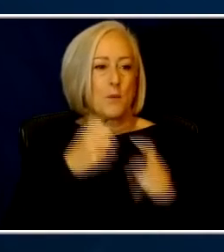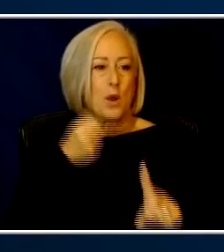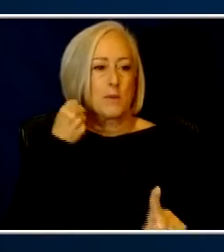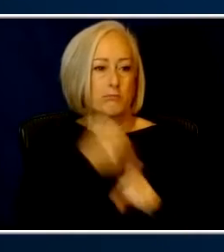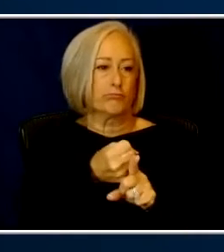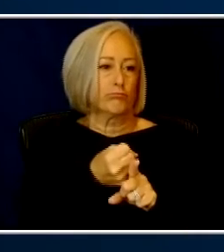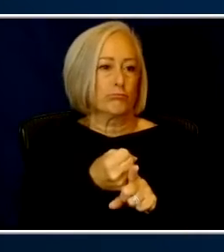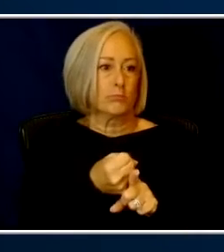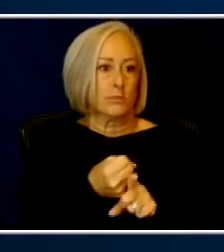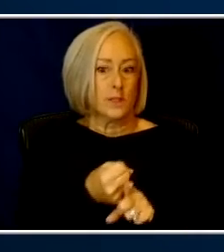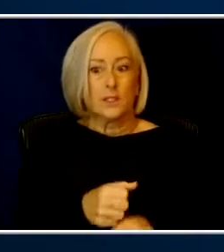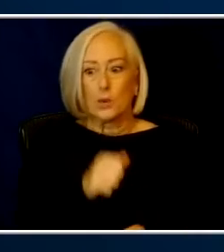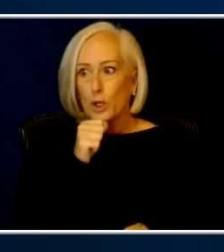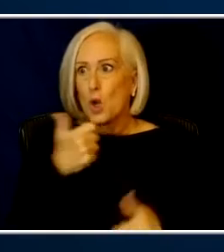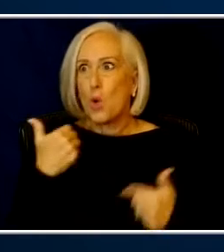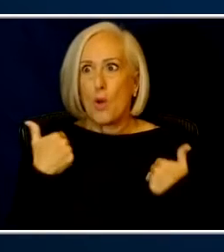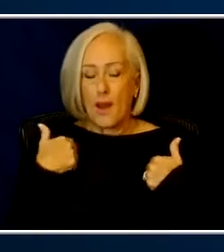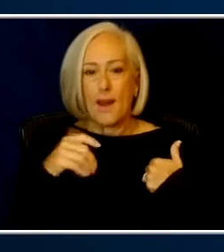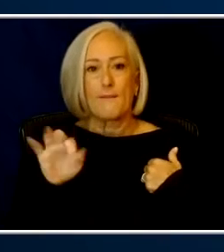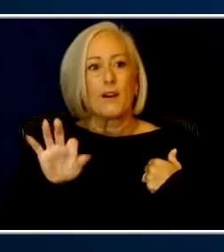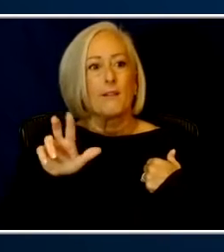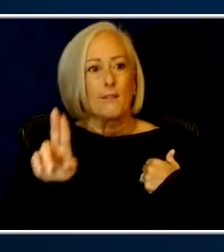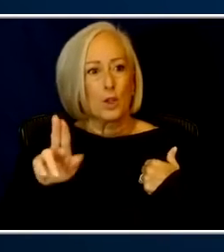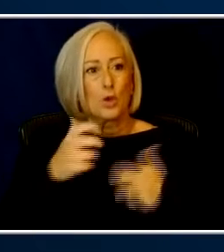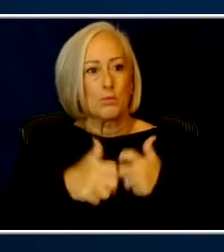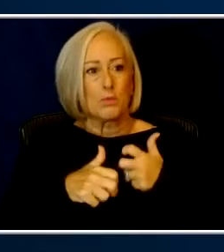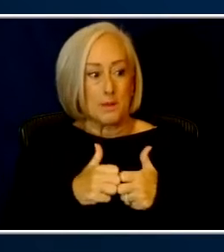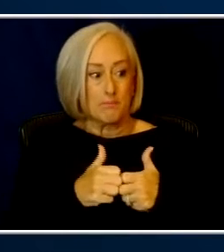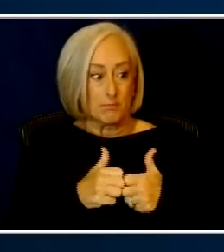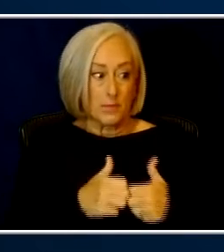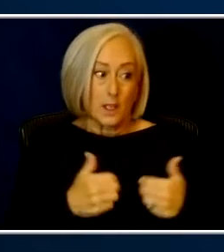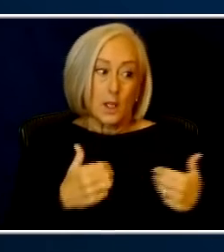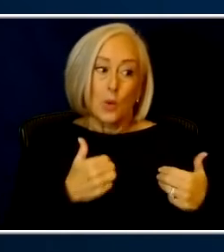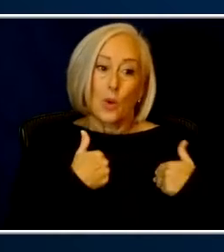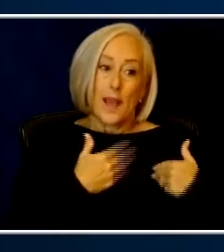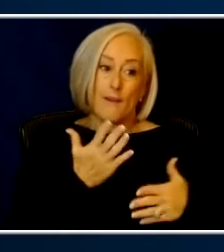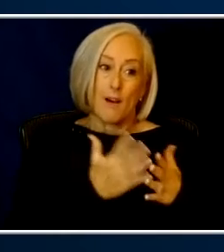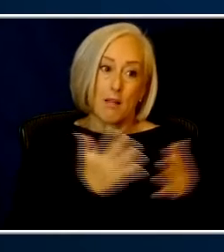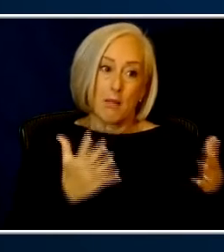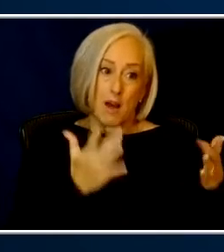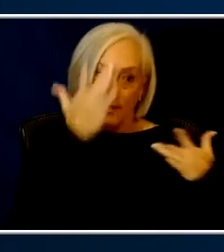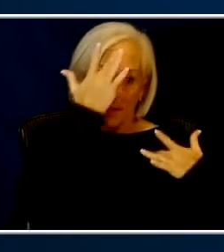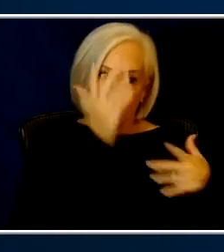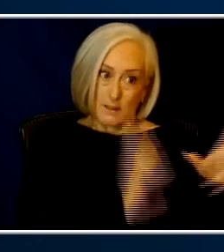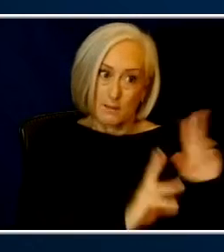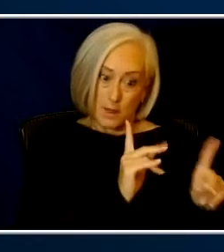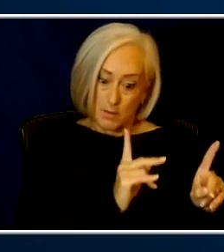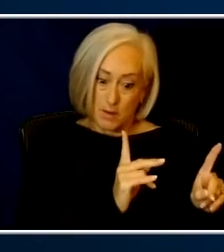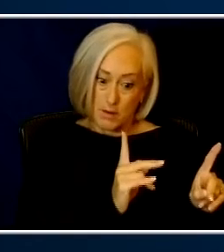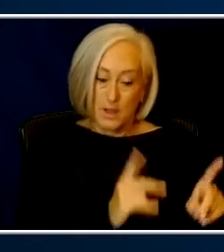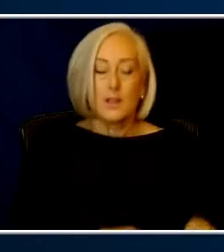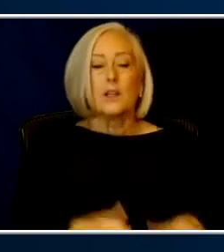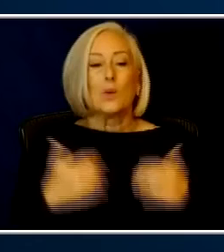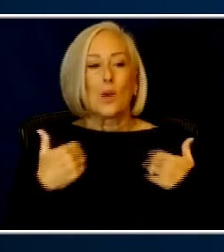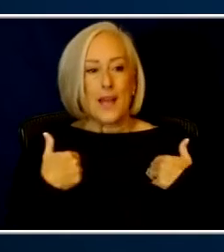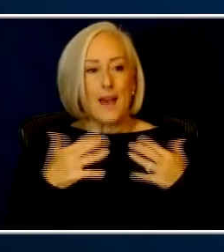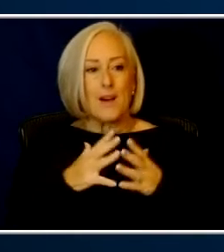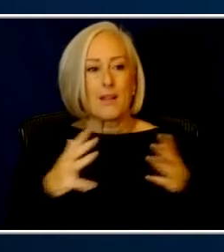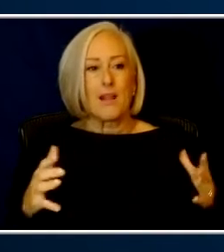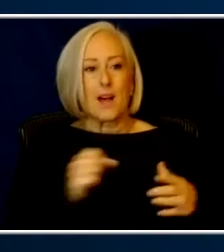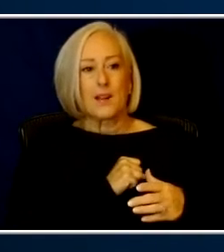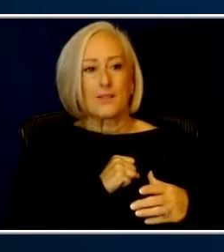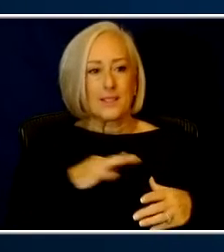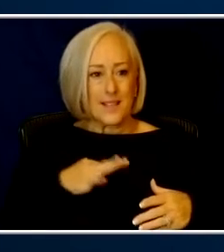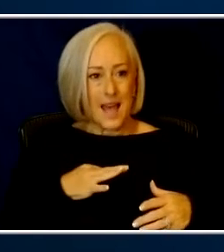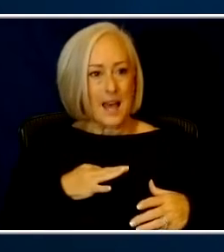sick folk problem, and we have a staffing issue. And that's with our staff not being sick. So what happens when the numbers